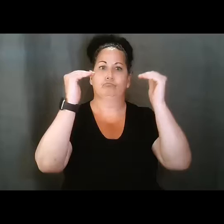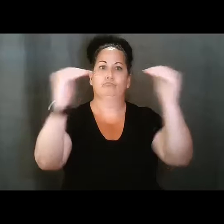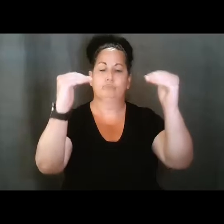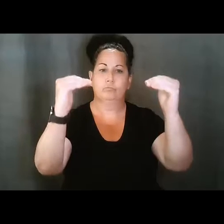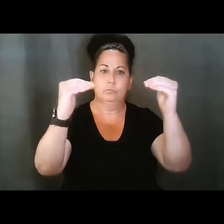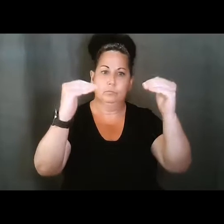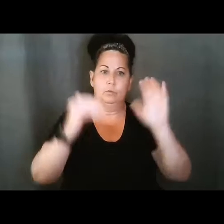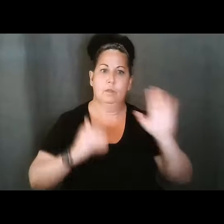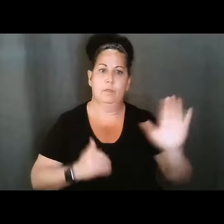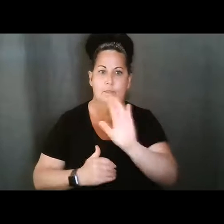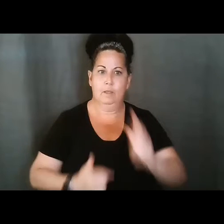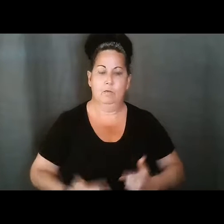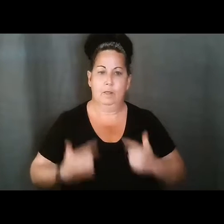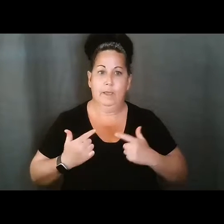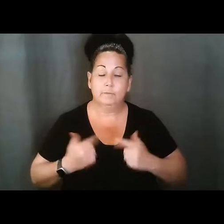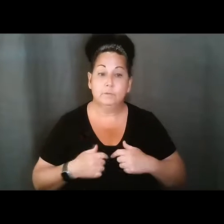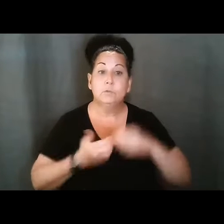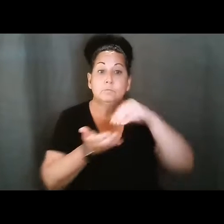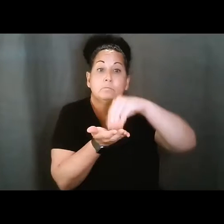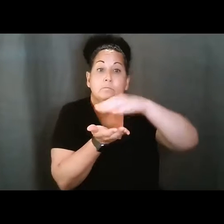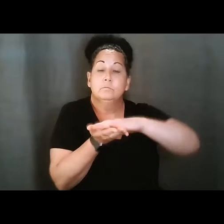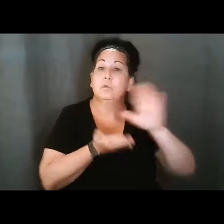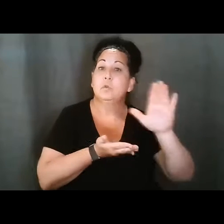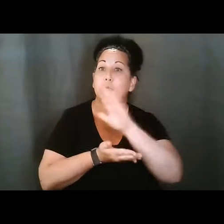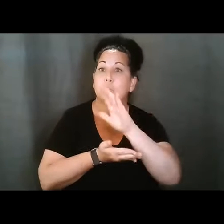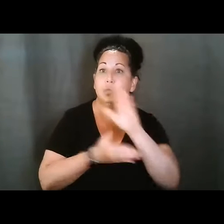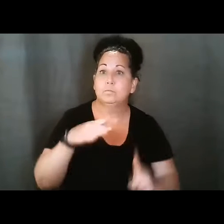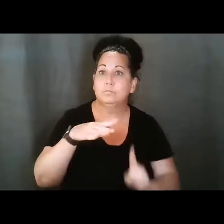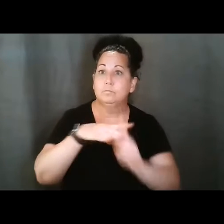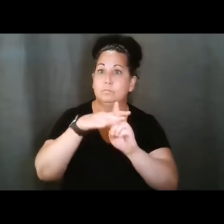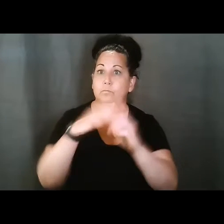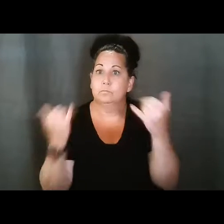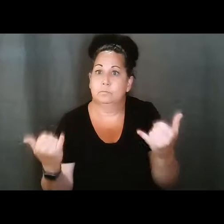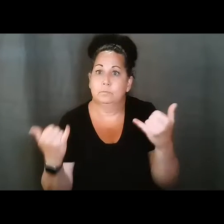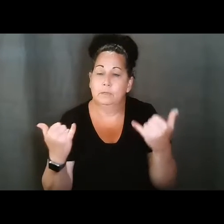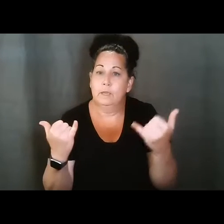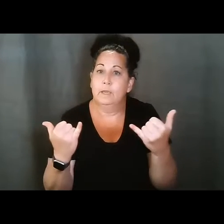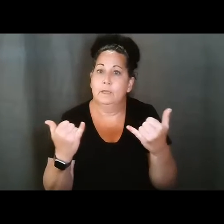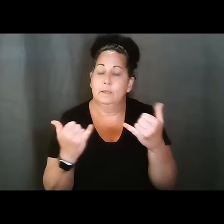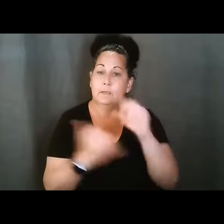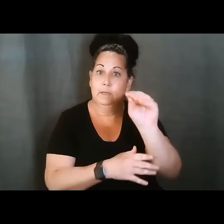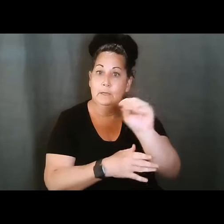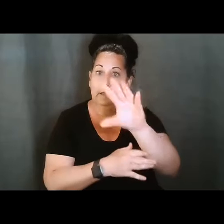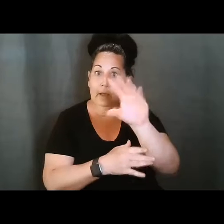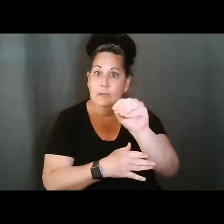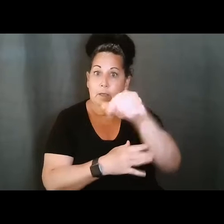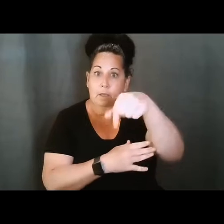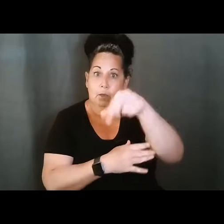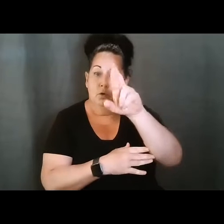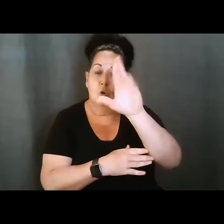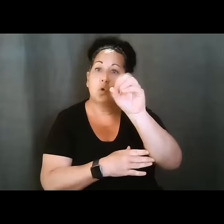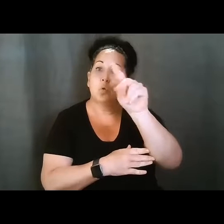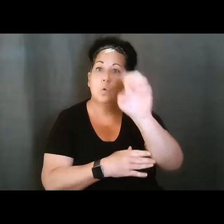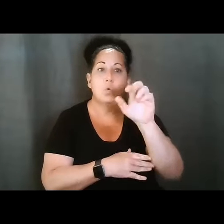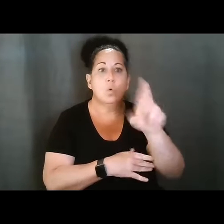To document your attendance today, scan the QR code or click the link found in the chat box